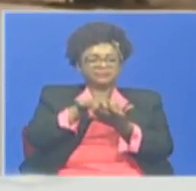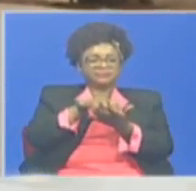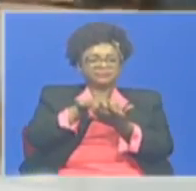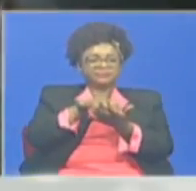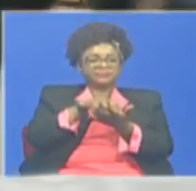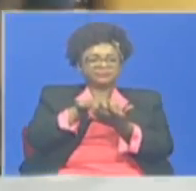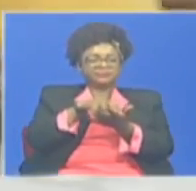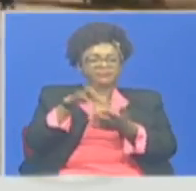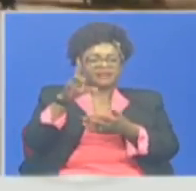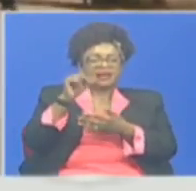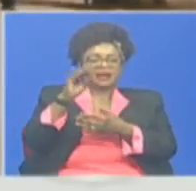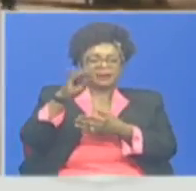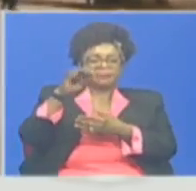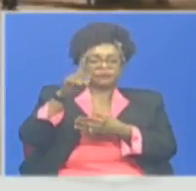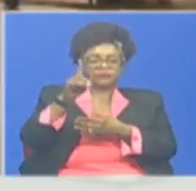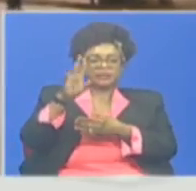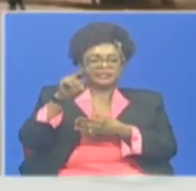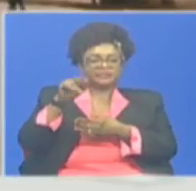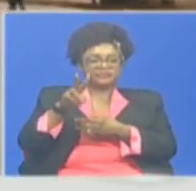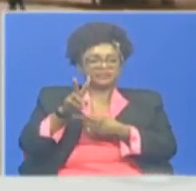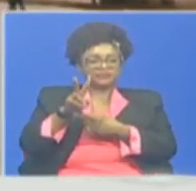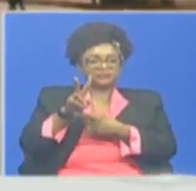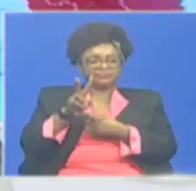Raymond Mijungu, NTV.